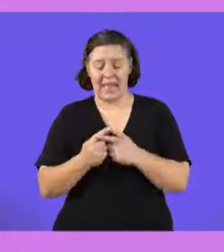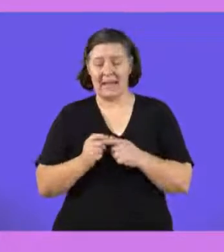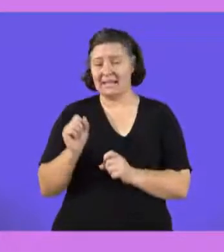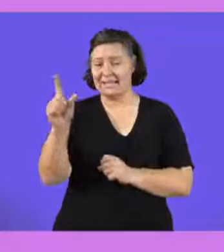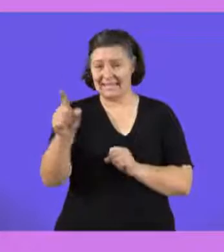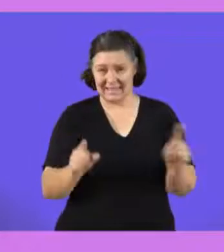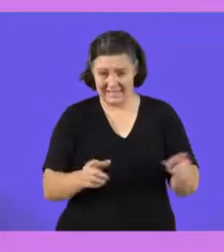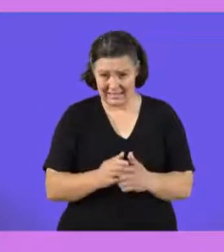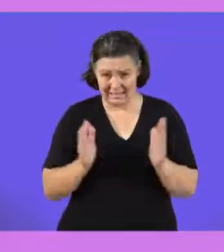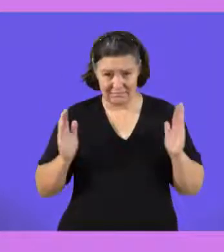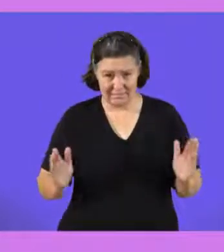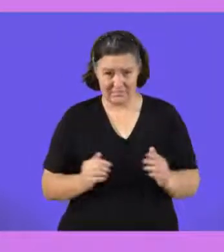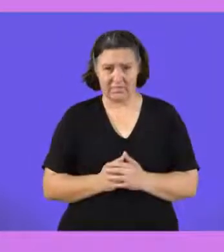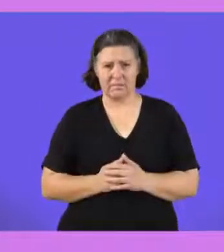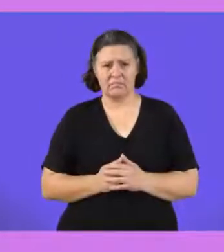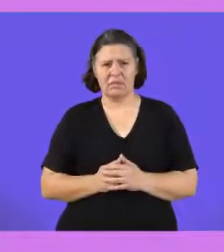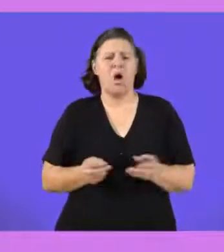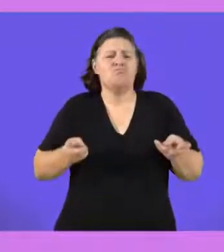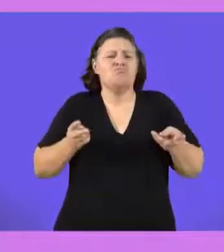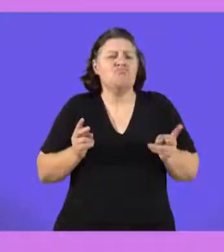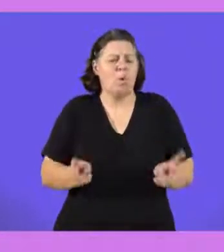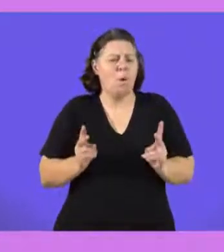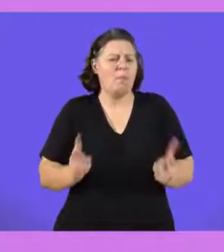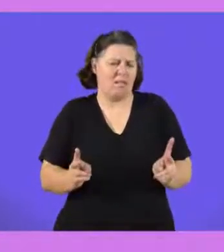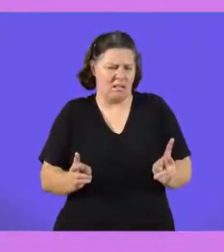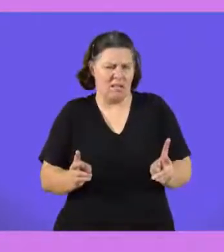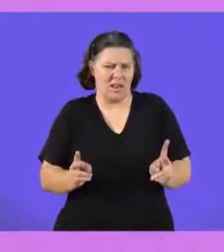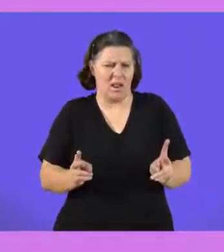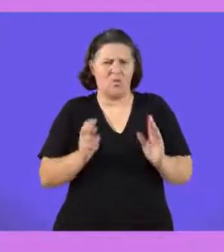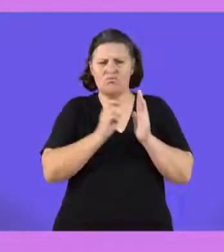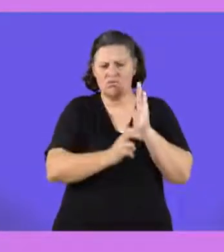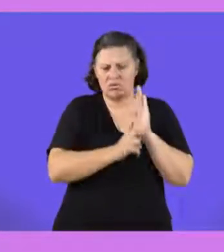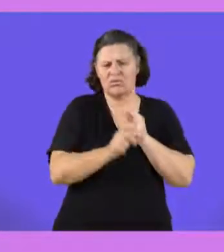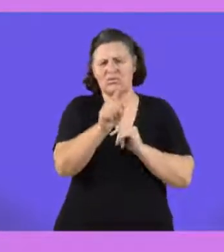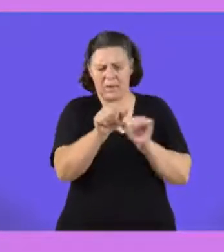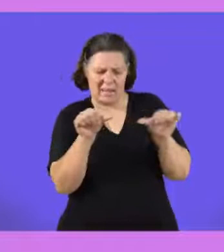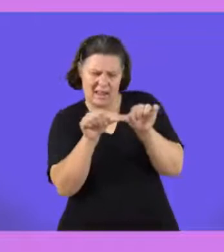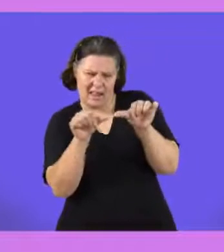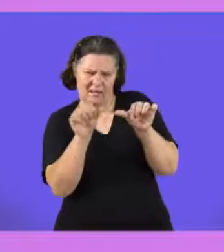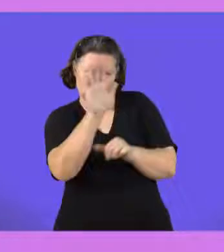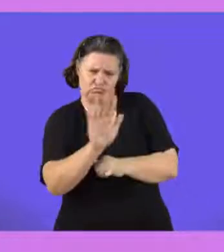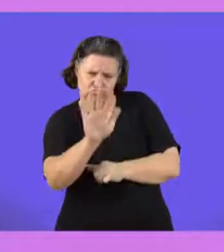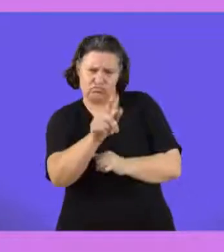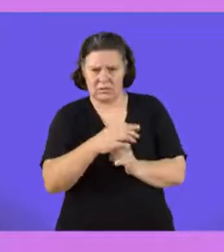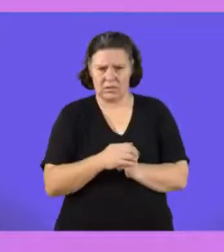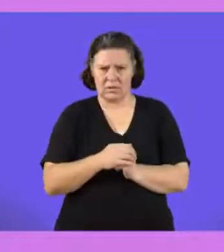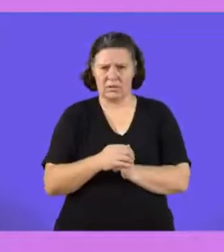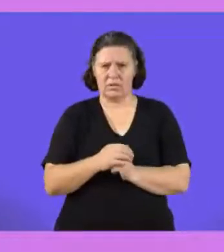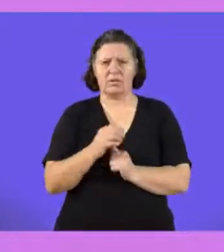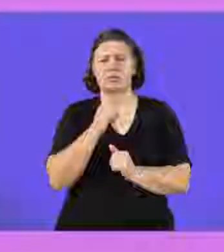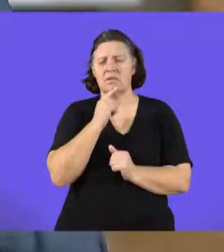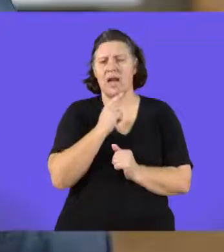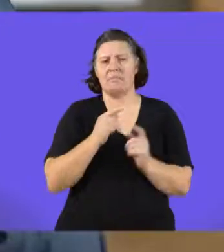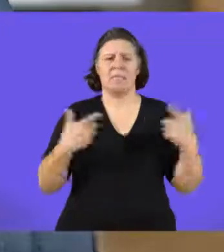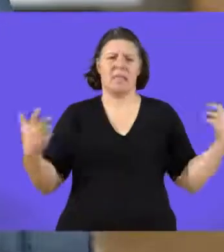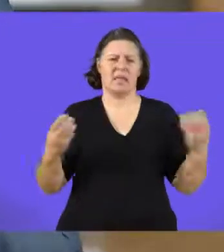measuring length and distance. Now, as a rule of thumb, right, we will estimate. So if I, for